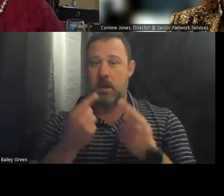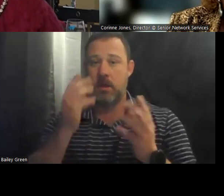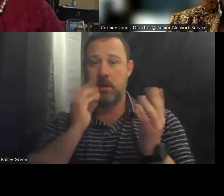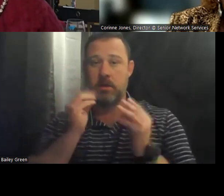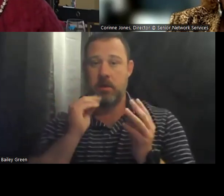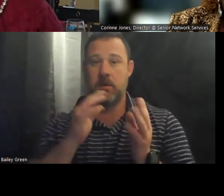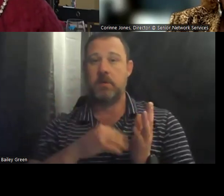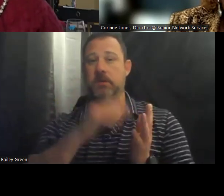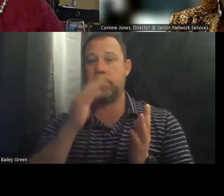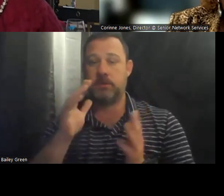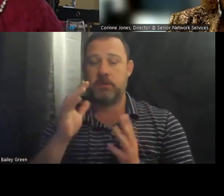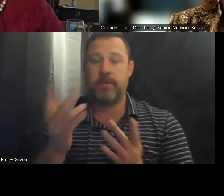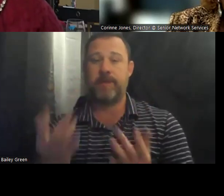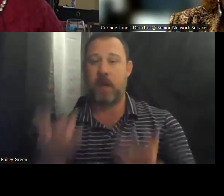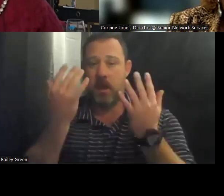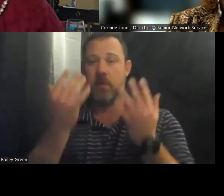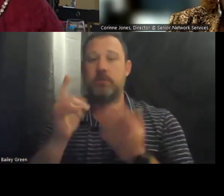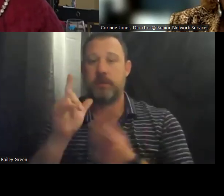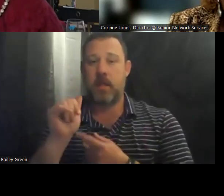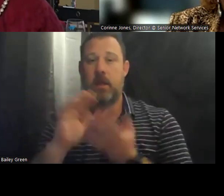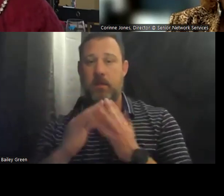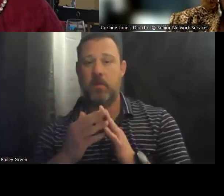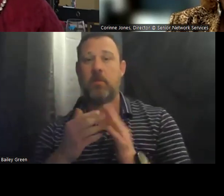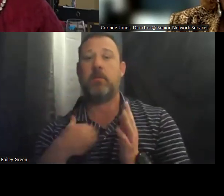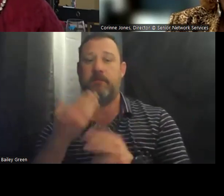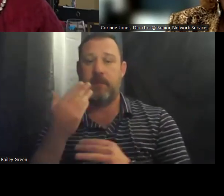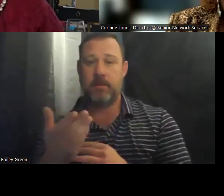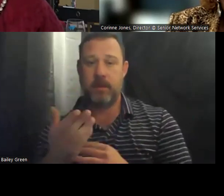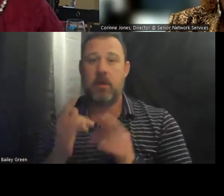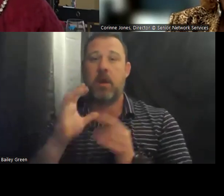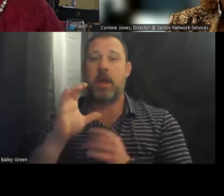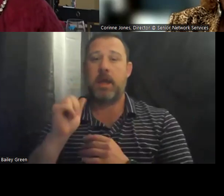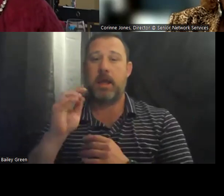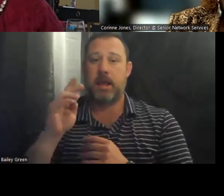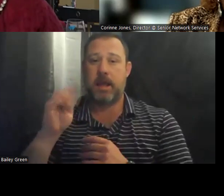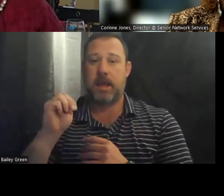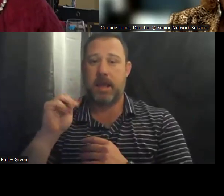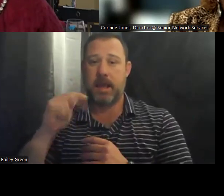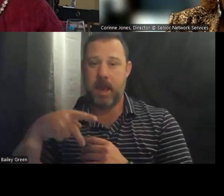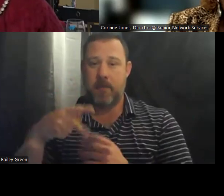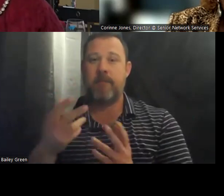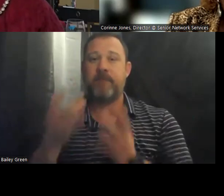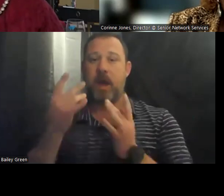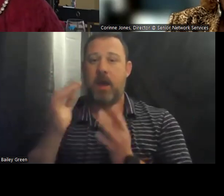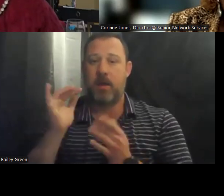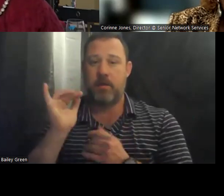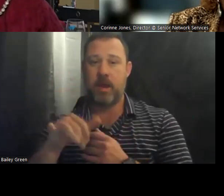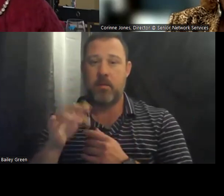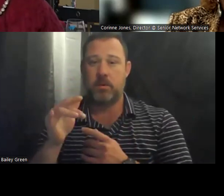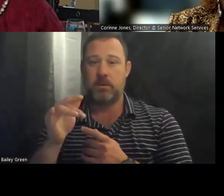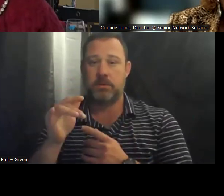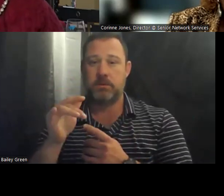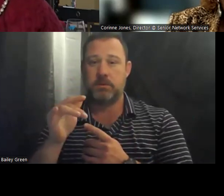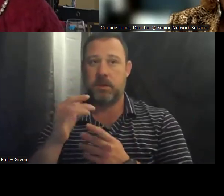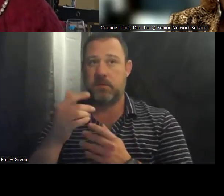throughout the LA community. We've been there. The Camp Fire, which happened less than 10